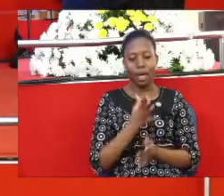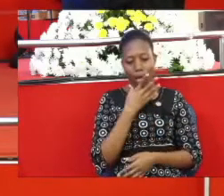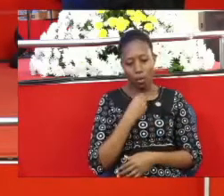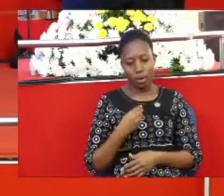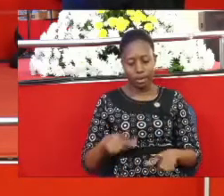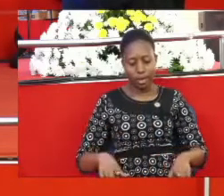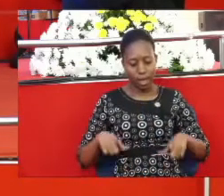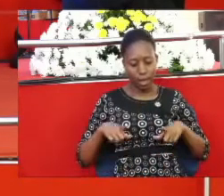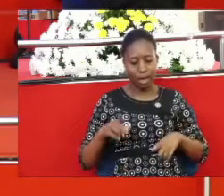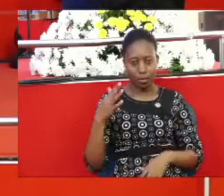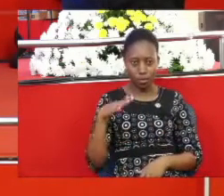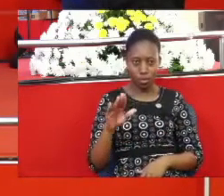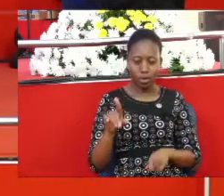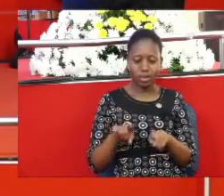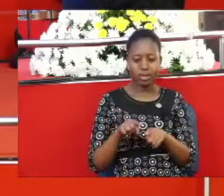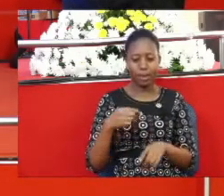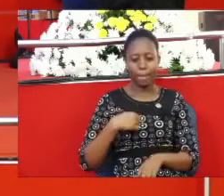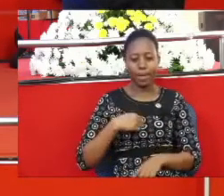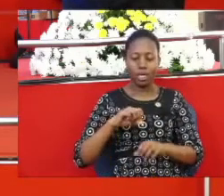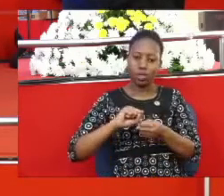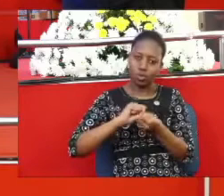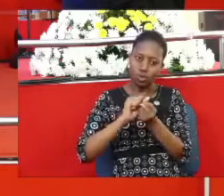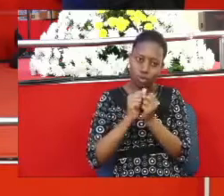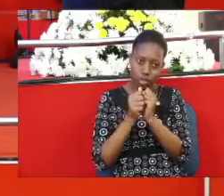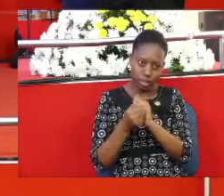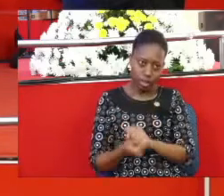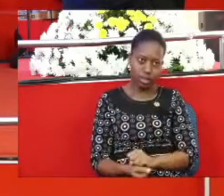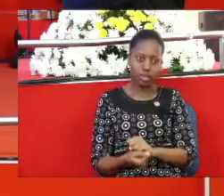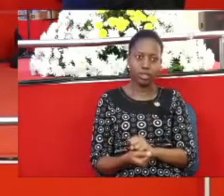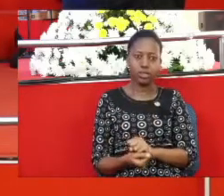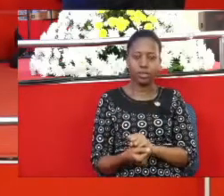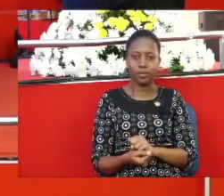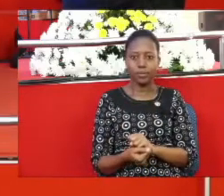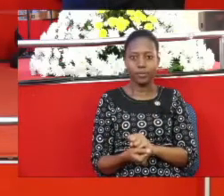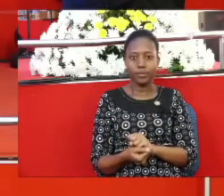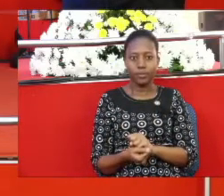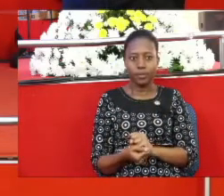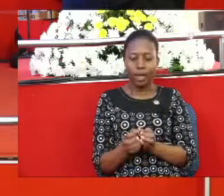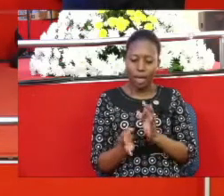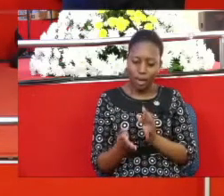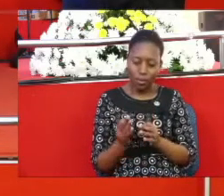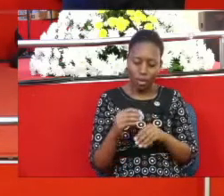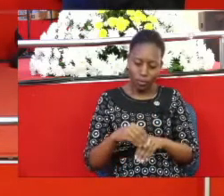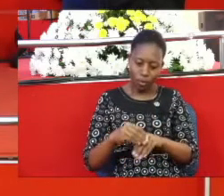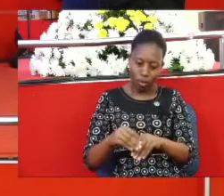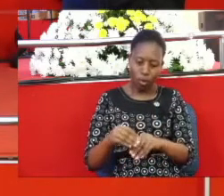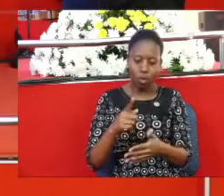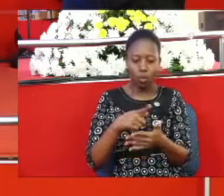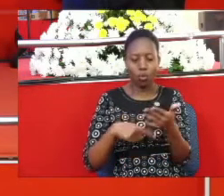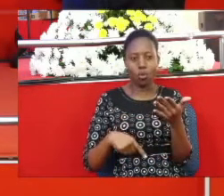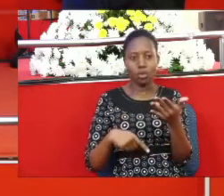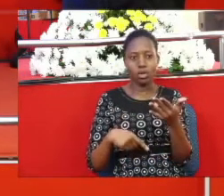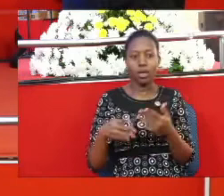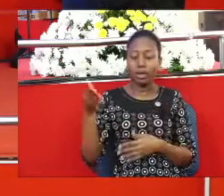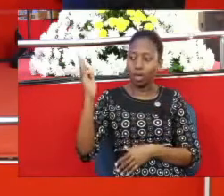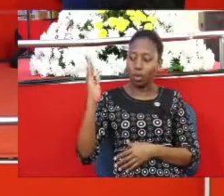never be the same again. If we put the principles and the declarations that we are going to declare of our lives or our finances,